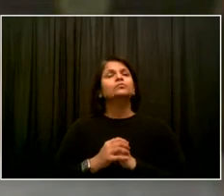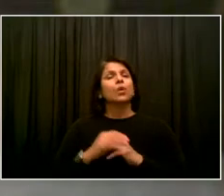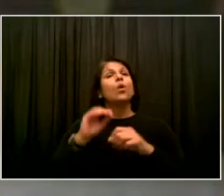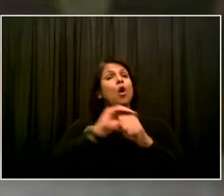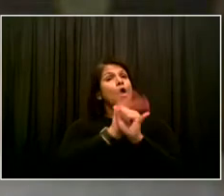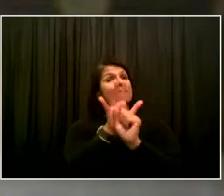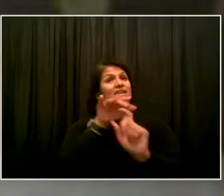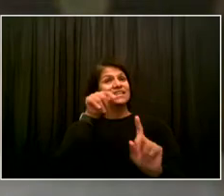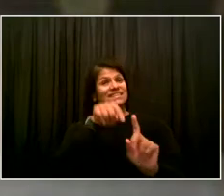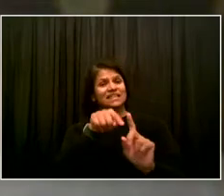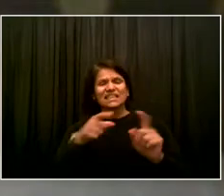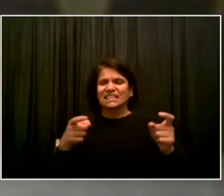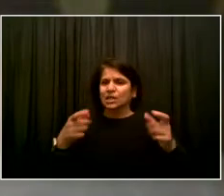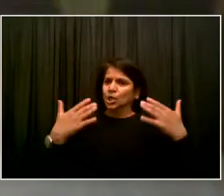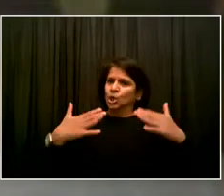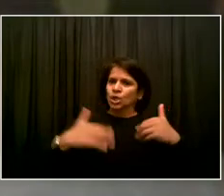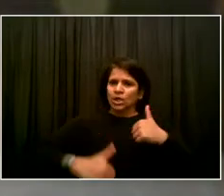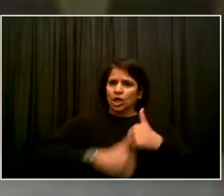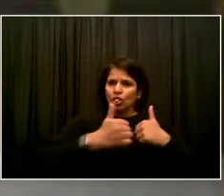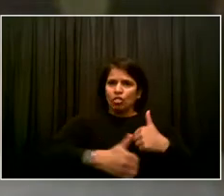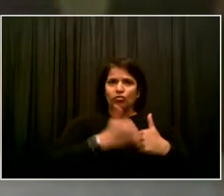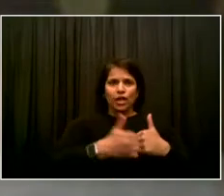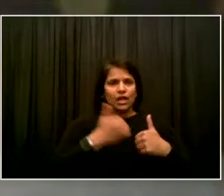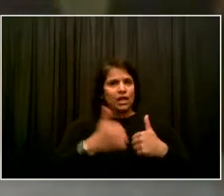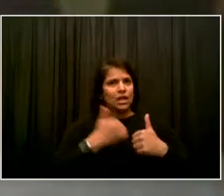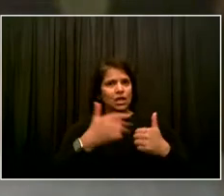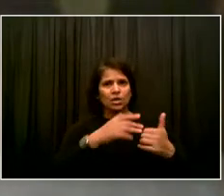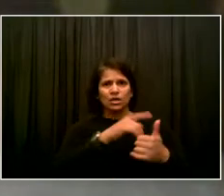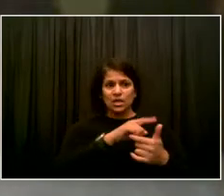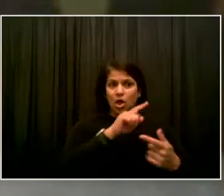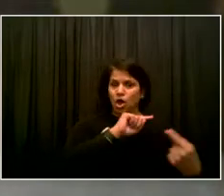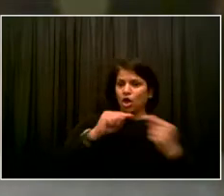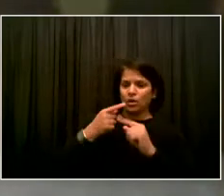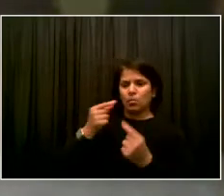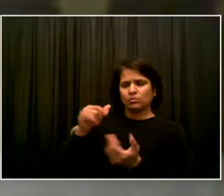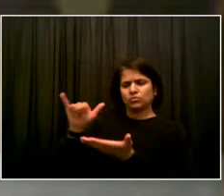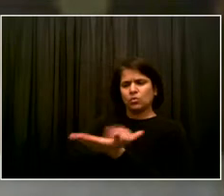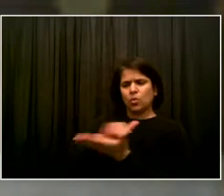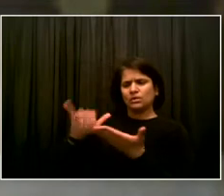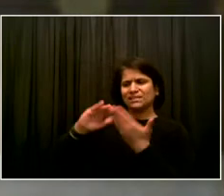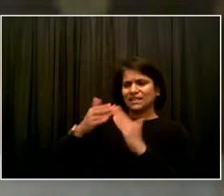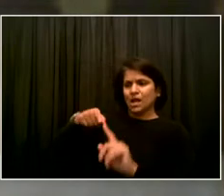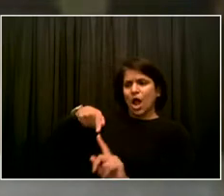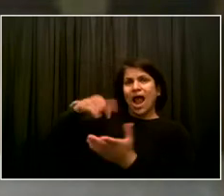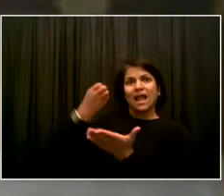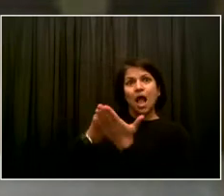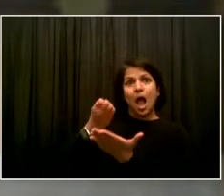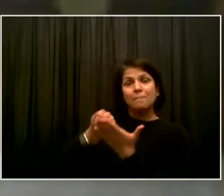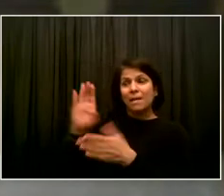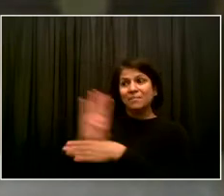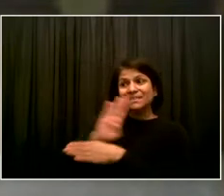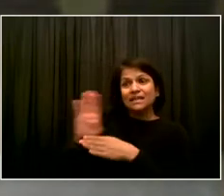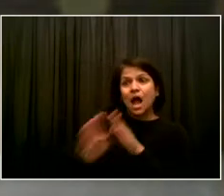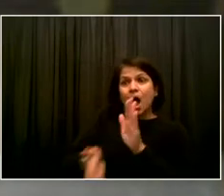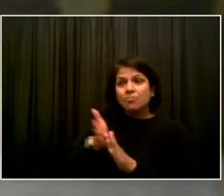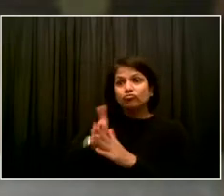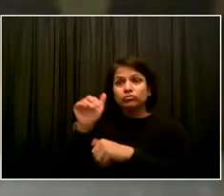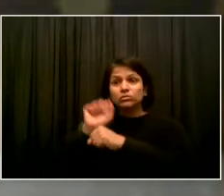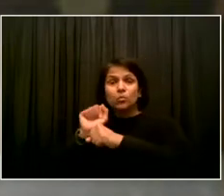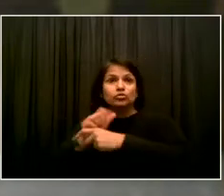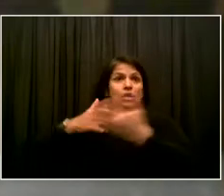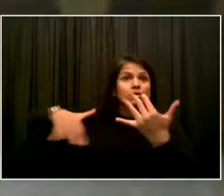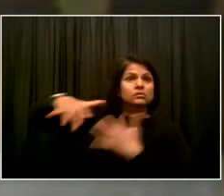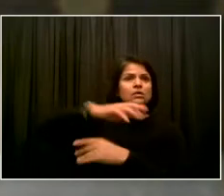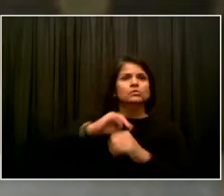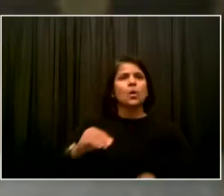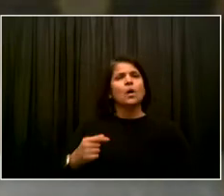And I thank you for that important motto, stay safe and stay open. not only our schools, but our businesses and our entire